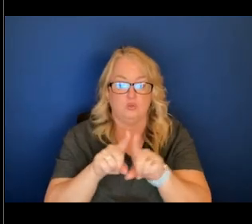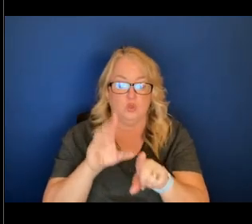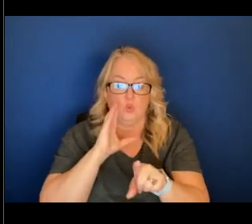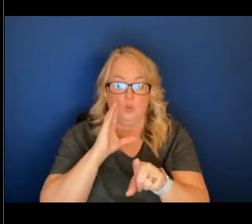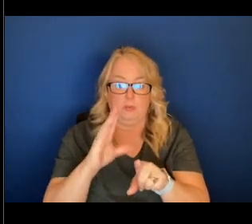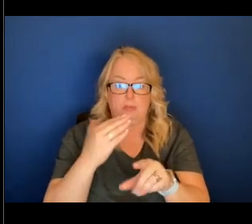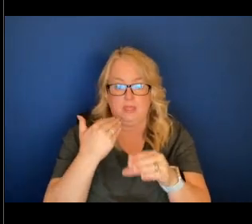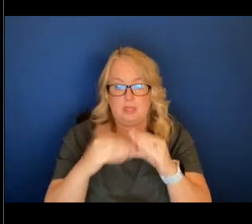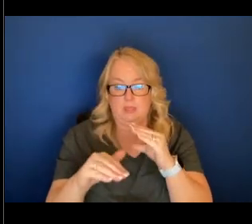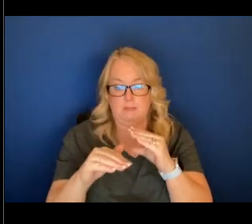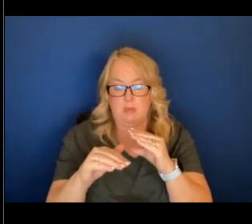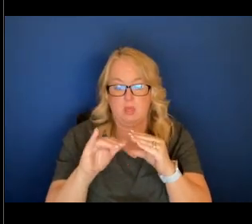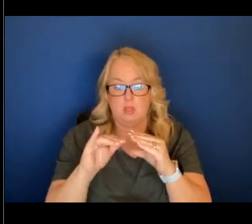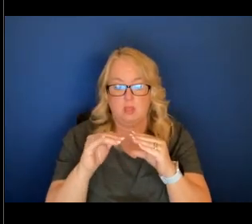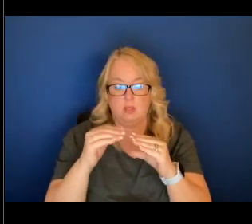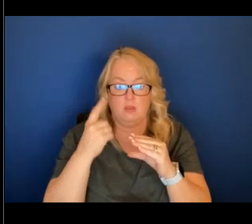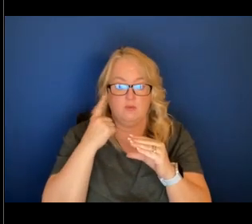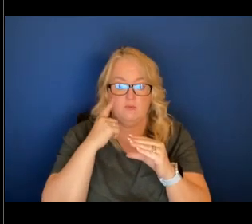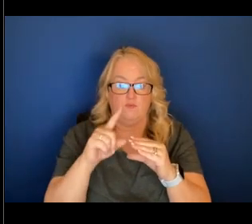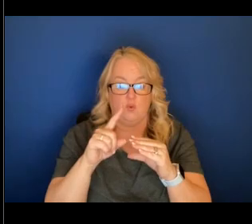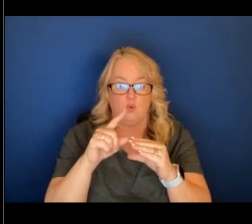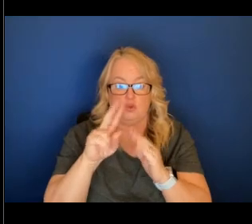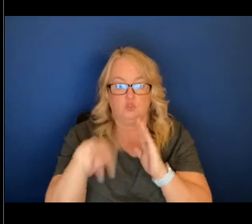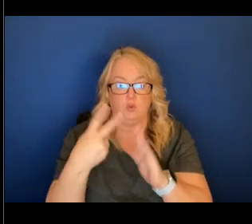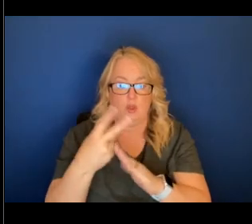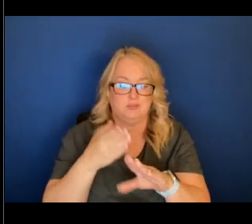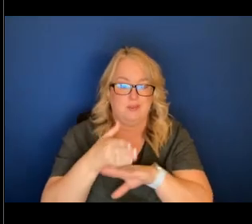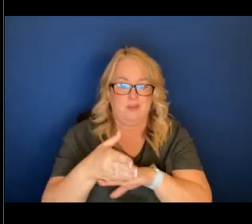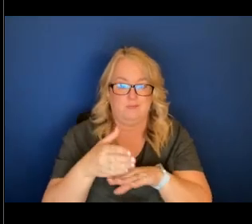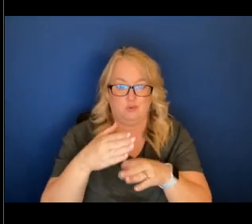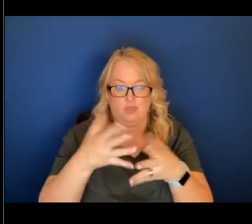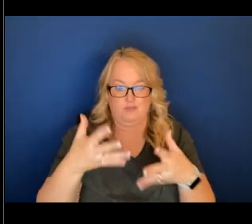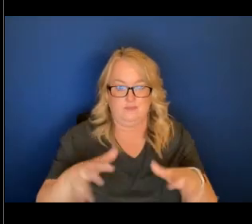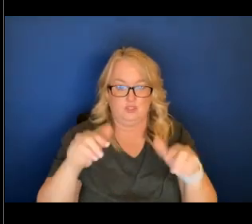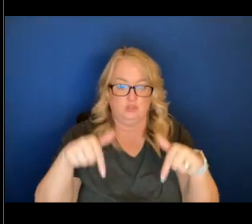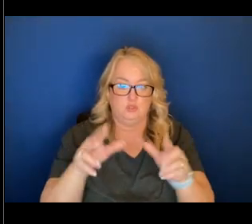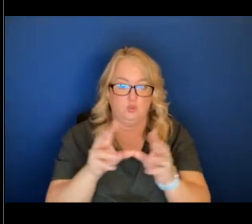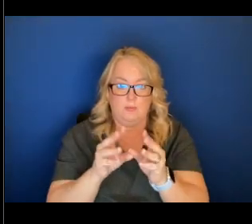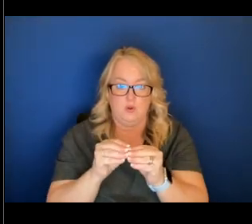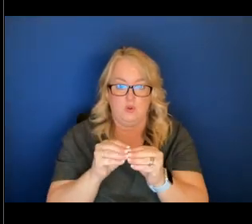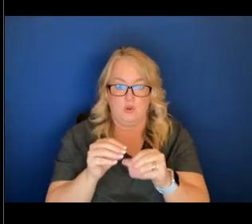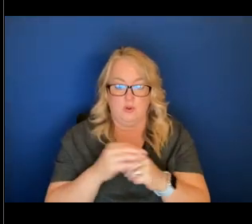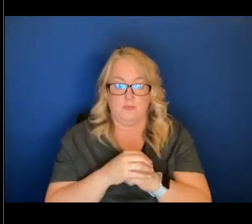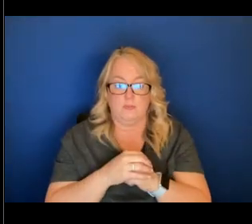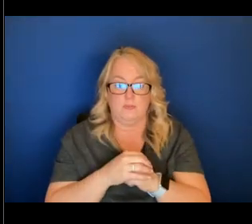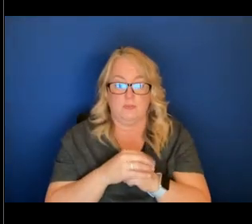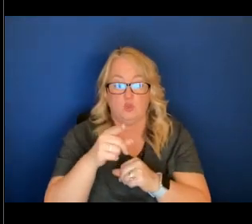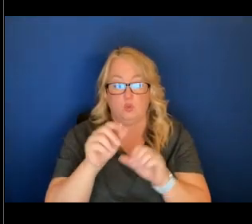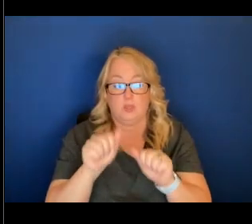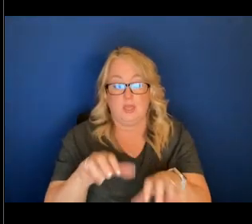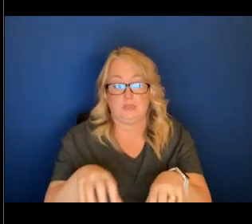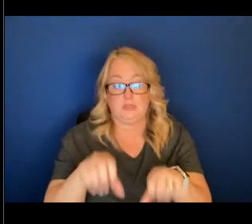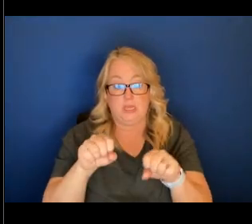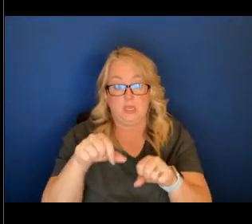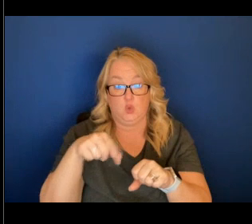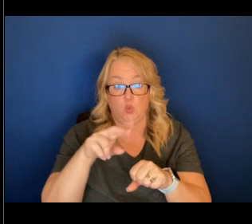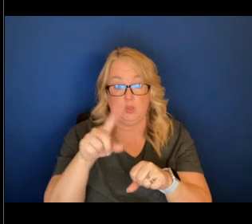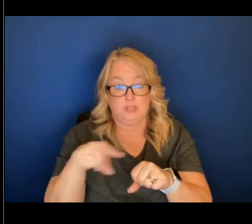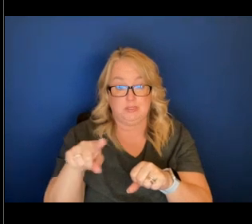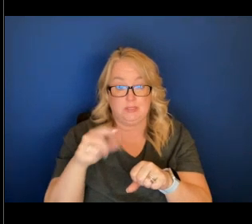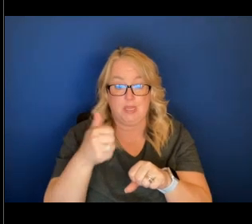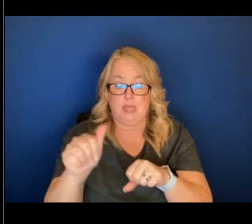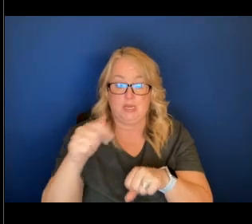that comes to participants 2 hours after the end of the webinar. You may take the quiz anytime